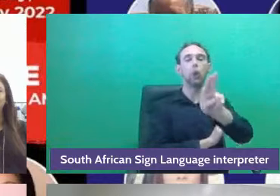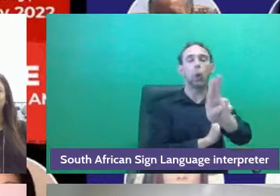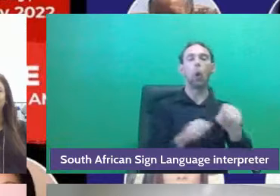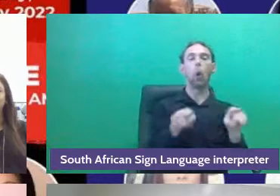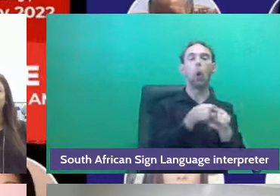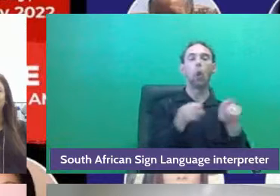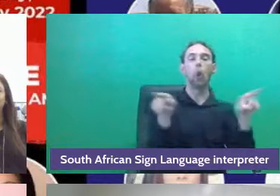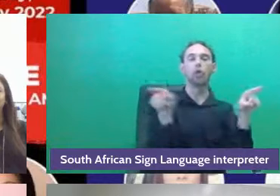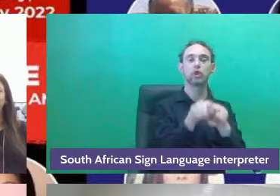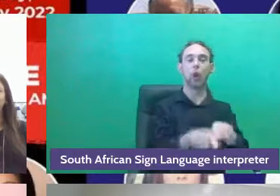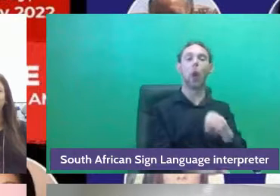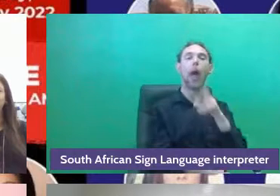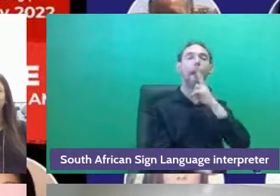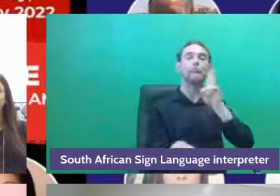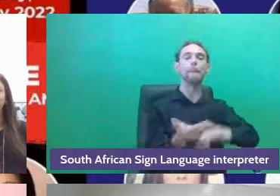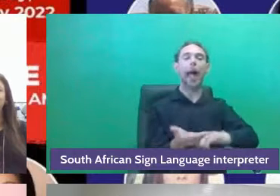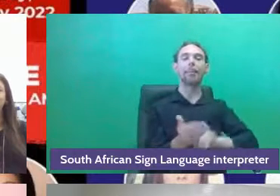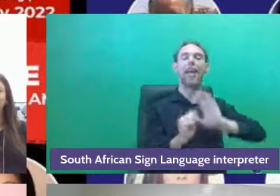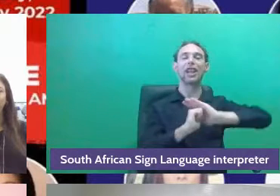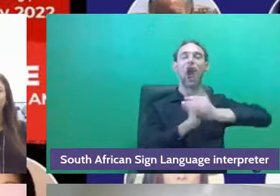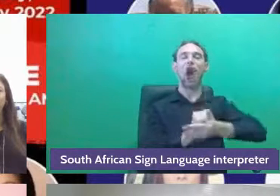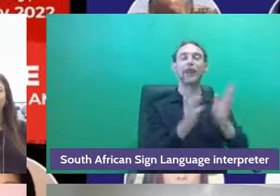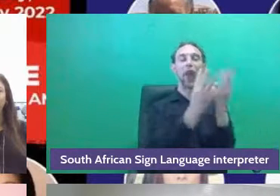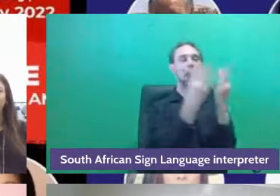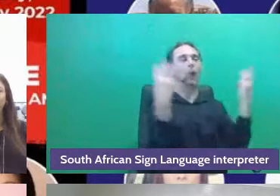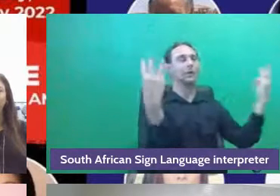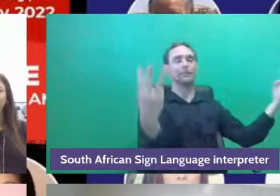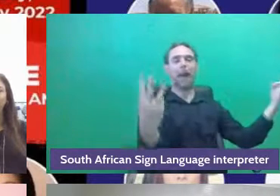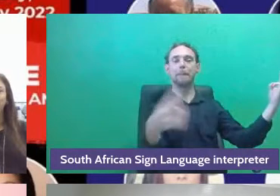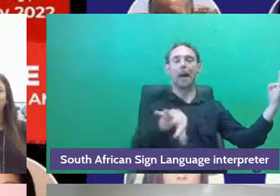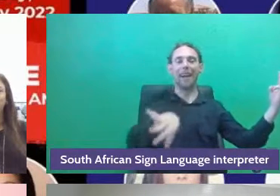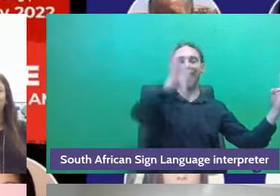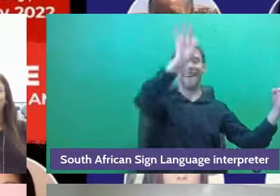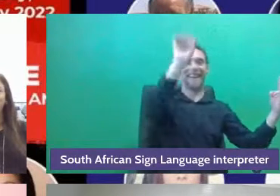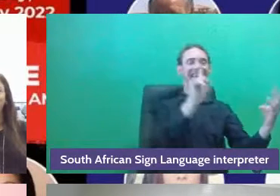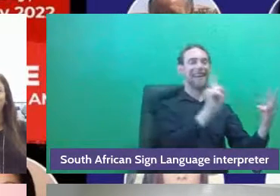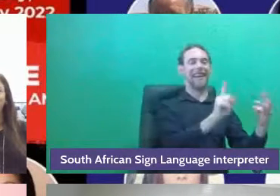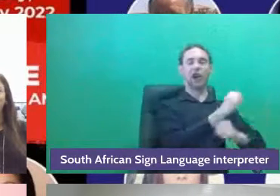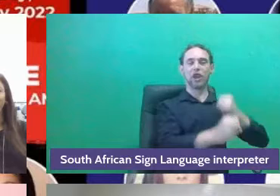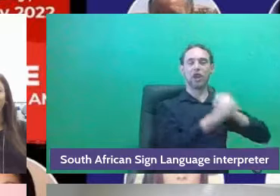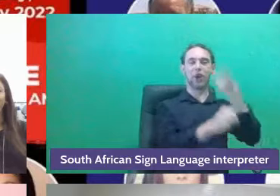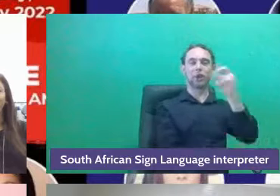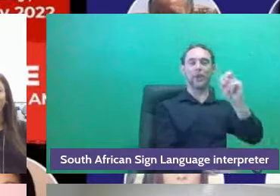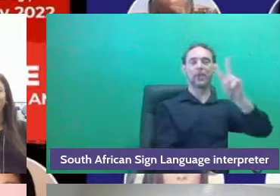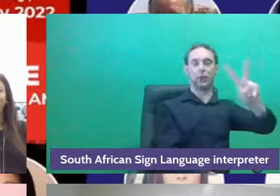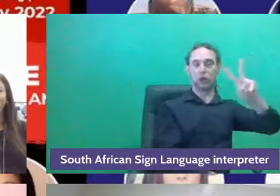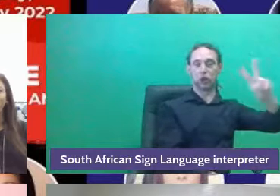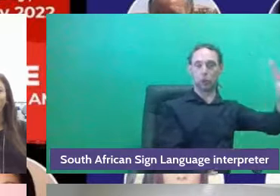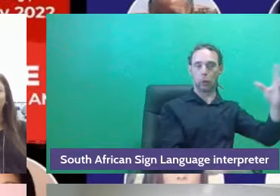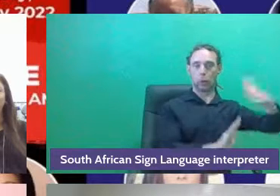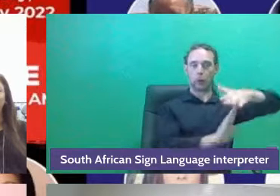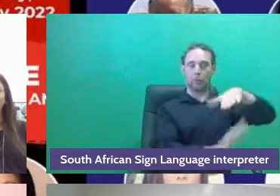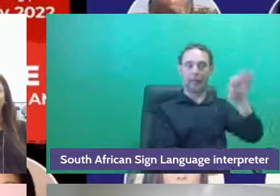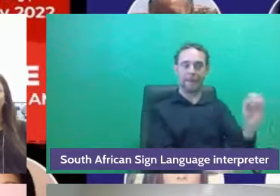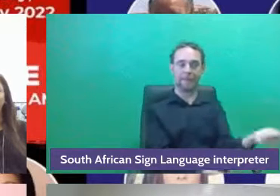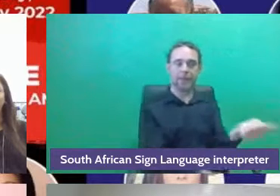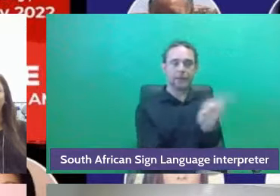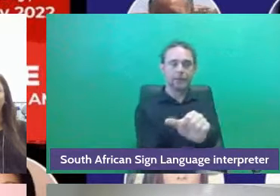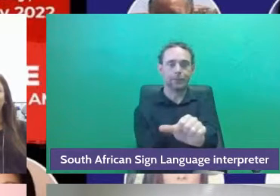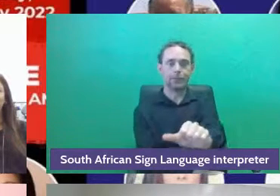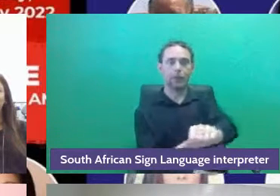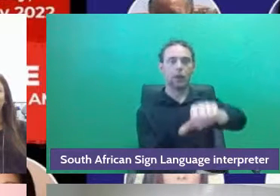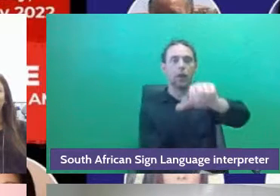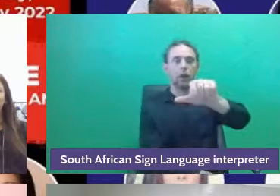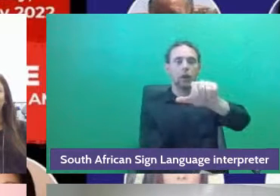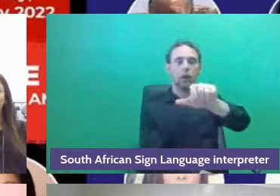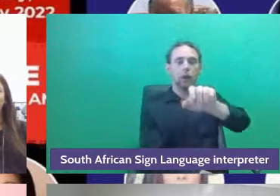for 2022. On the panelists, we also have Nosintu Mkimeli, who is the founder of